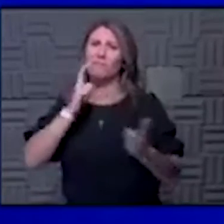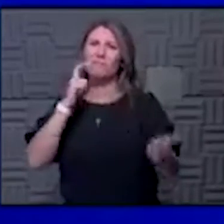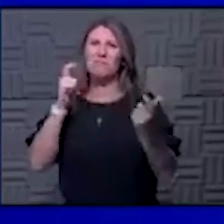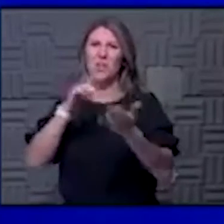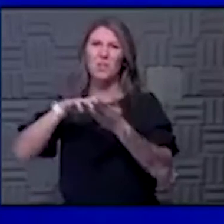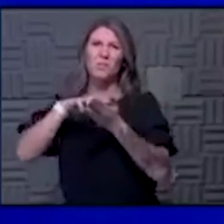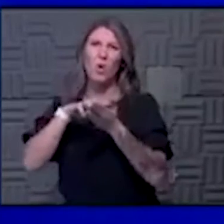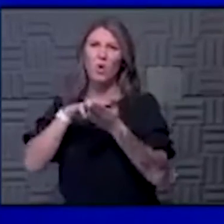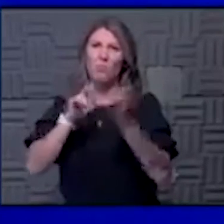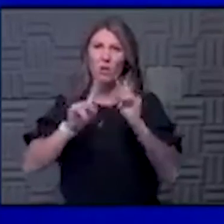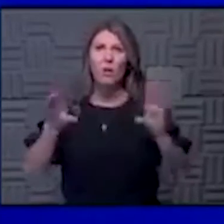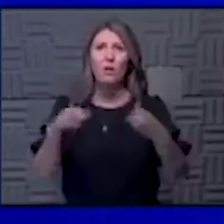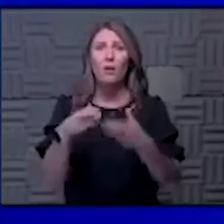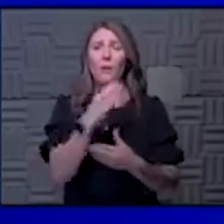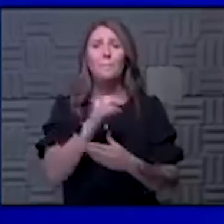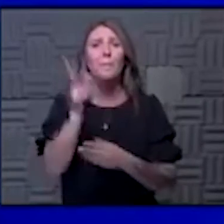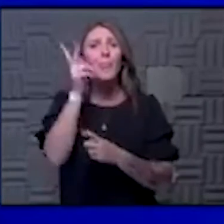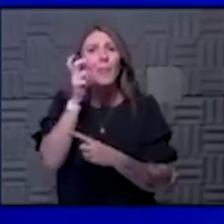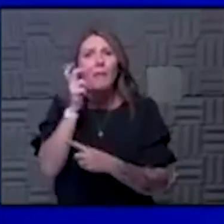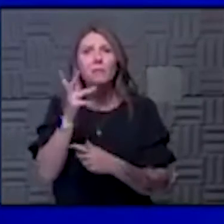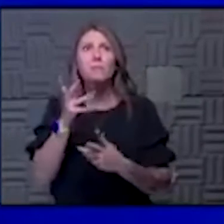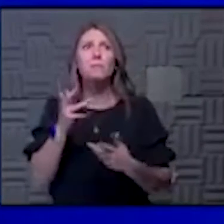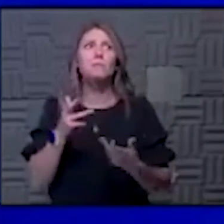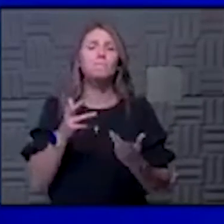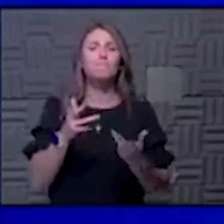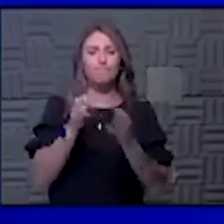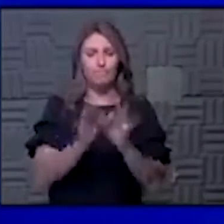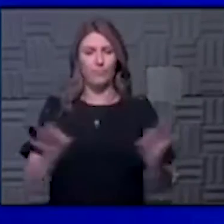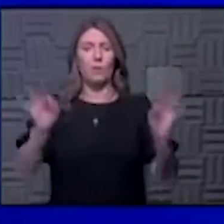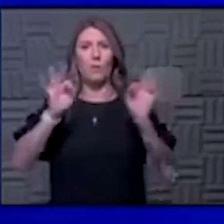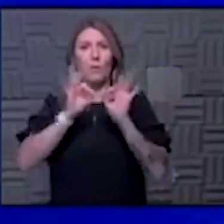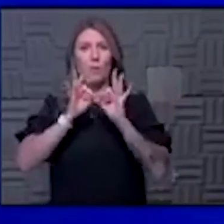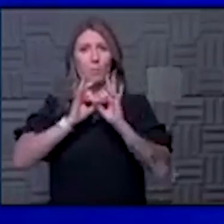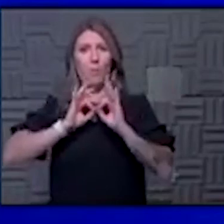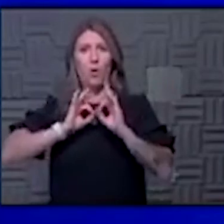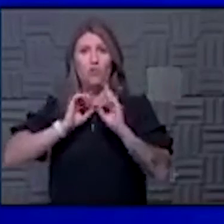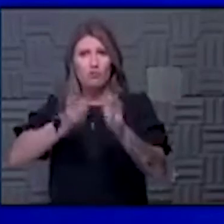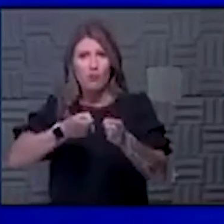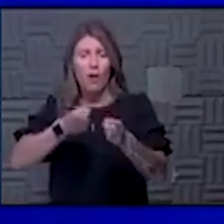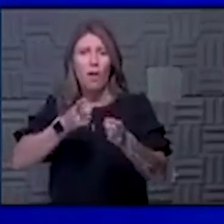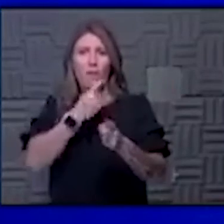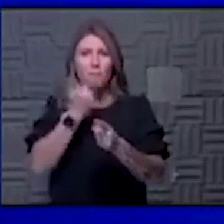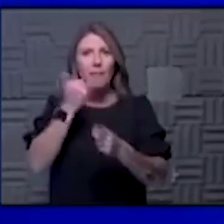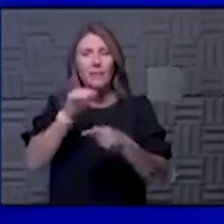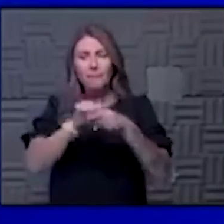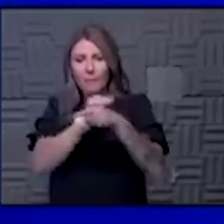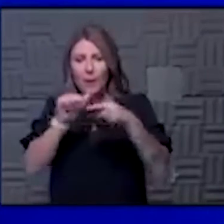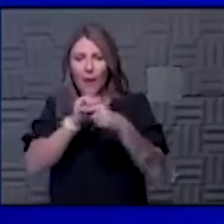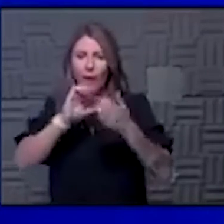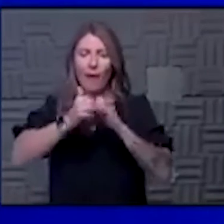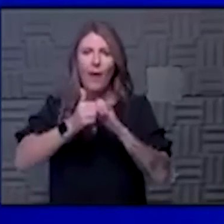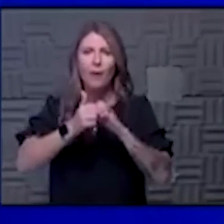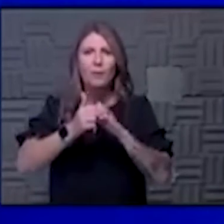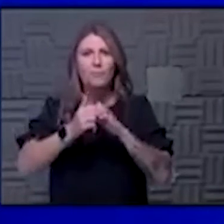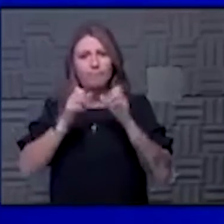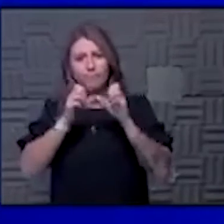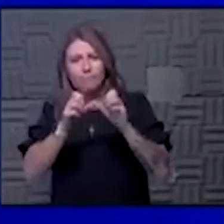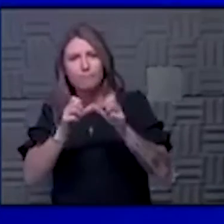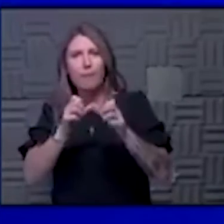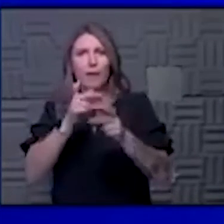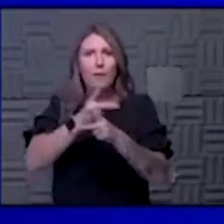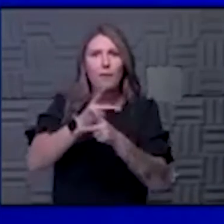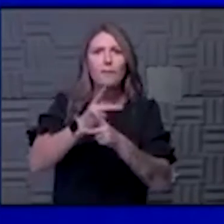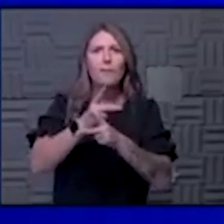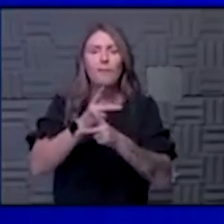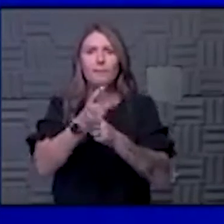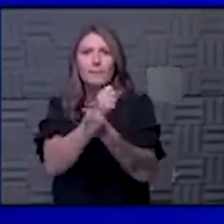So I think that, and listening to this, this important grant for best practices about how to keep nursing homes safe for seniors